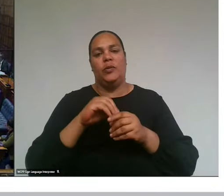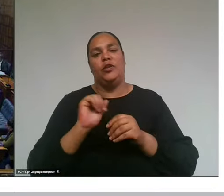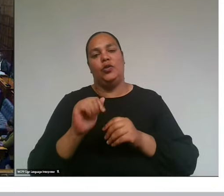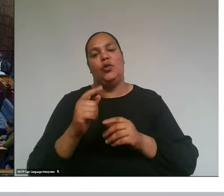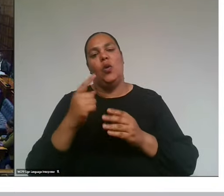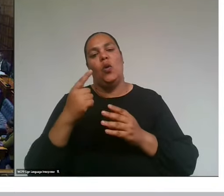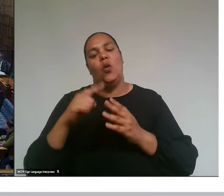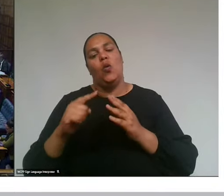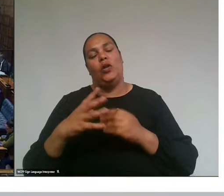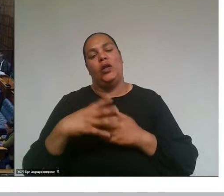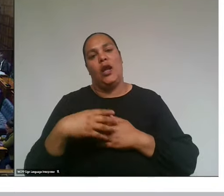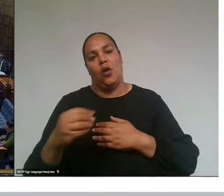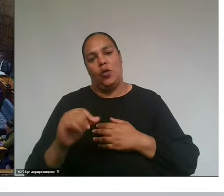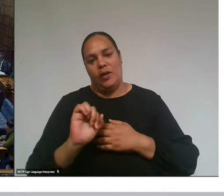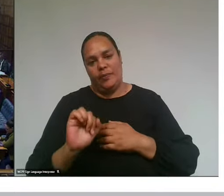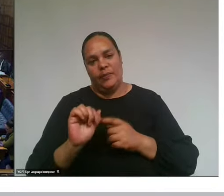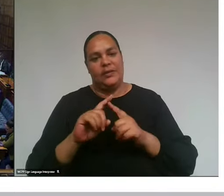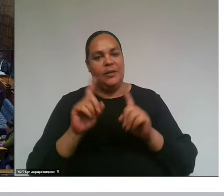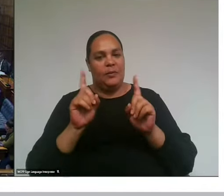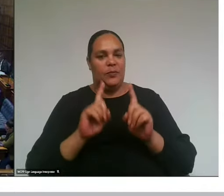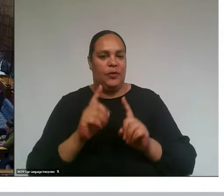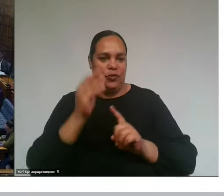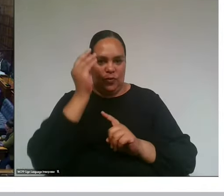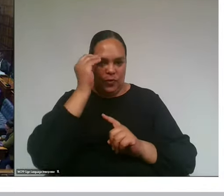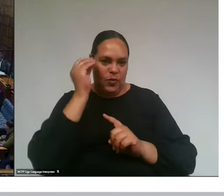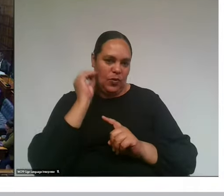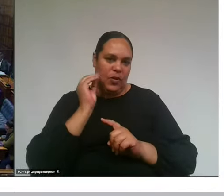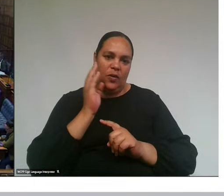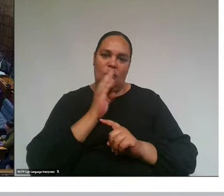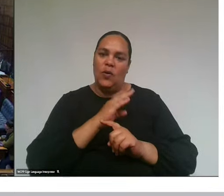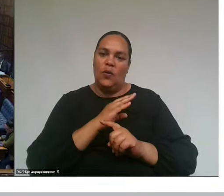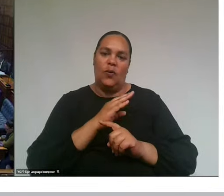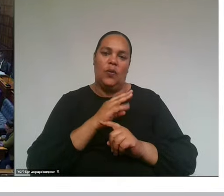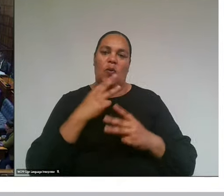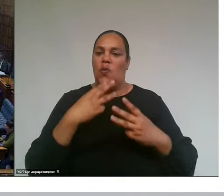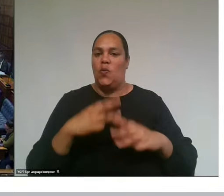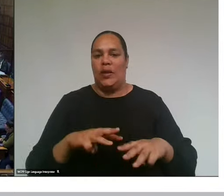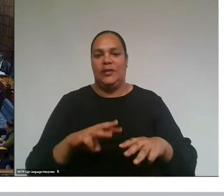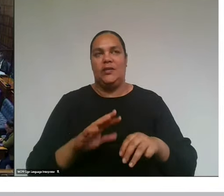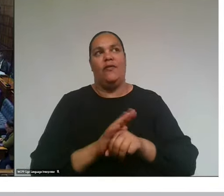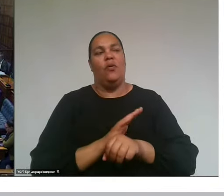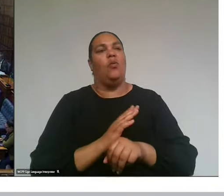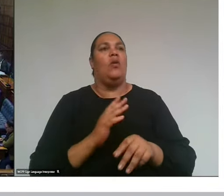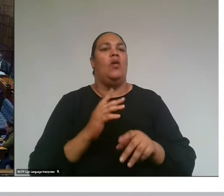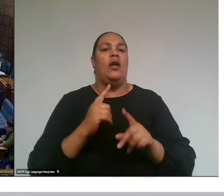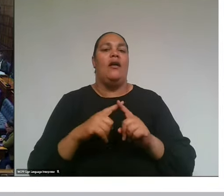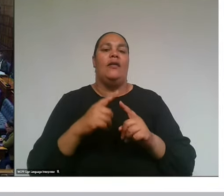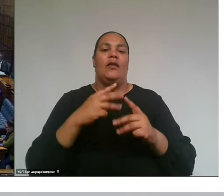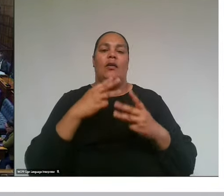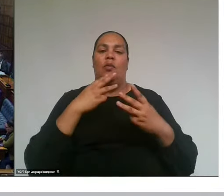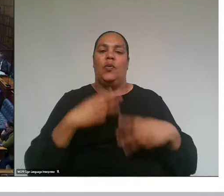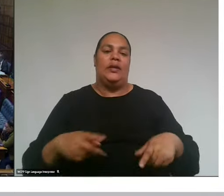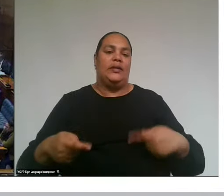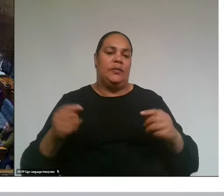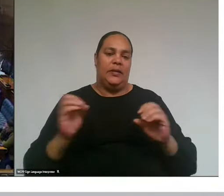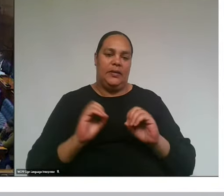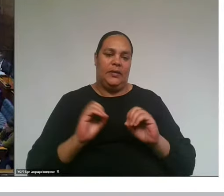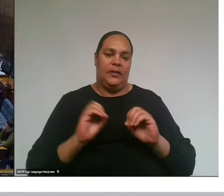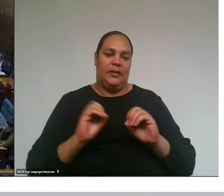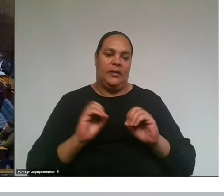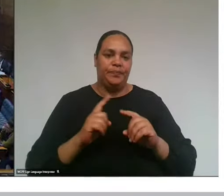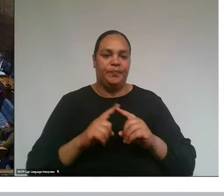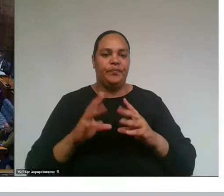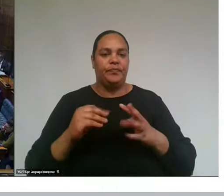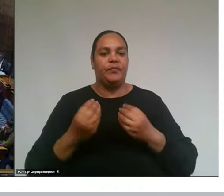audit outcomes and especially noting that there's no fruit uh wasteful and fruitless expenditure that is